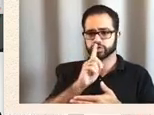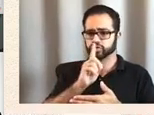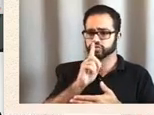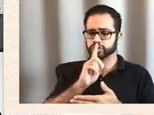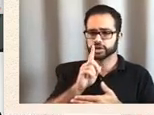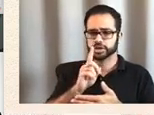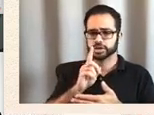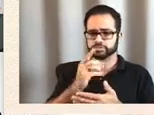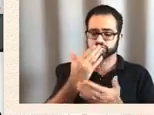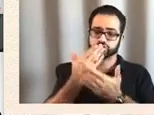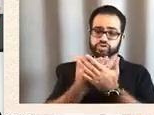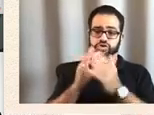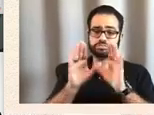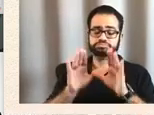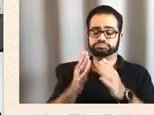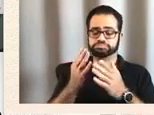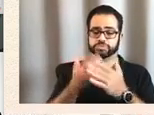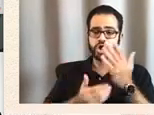things about being in college.